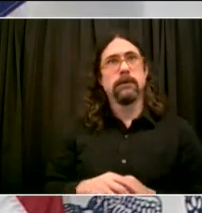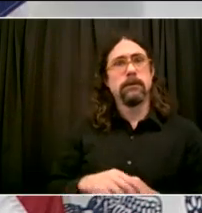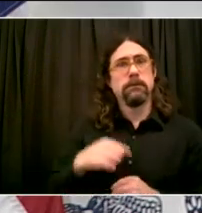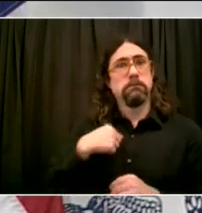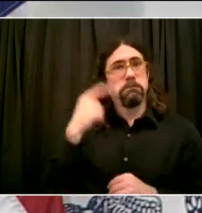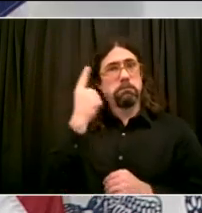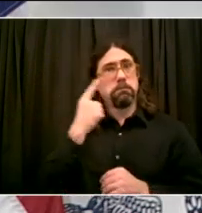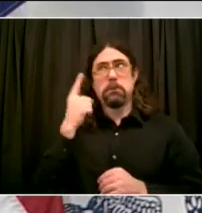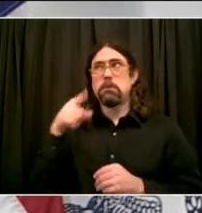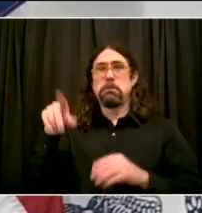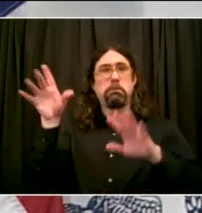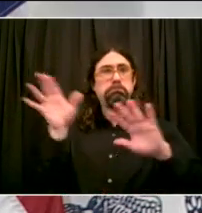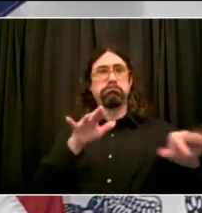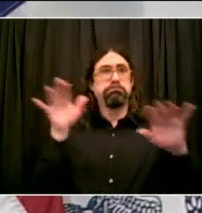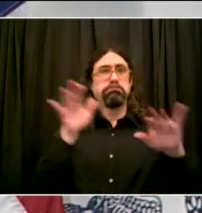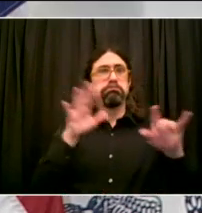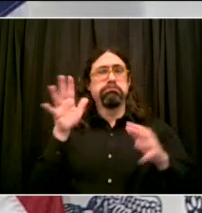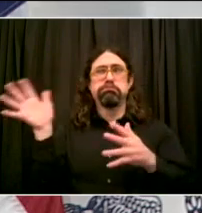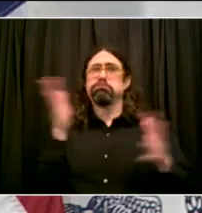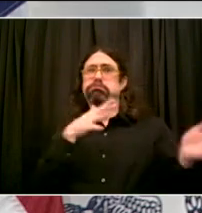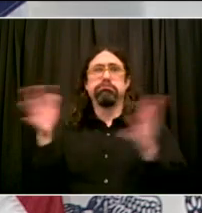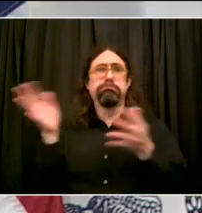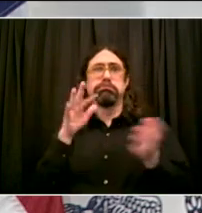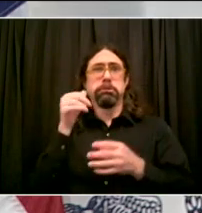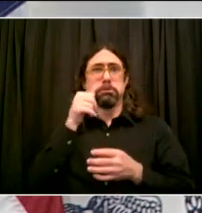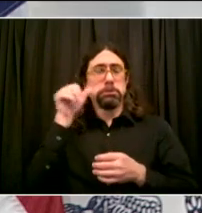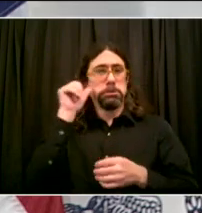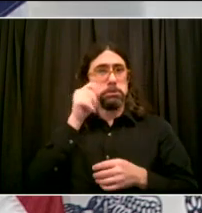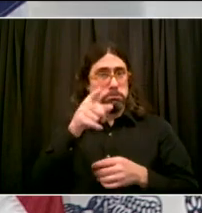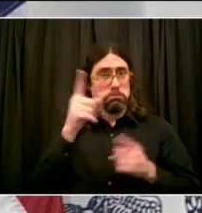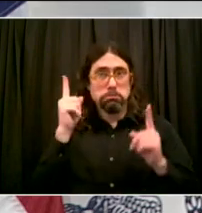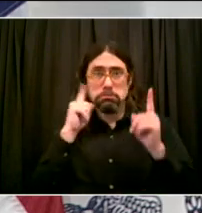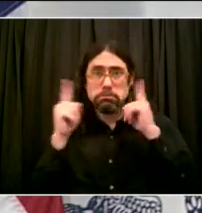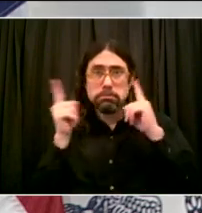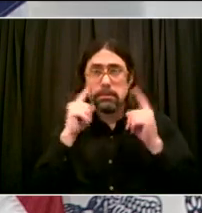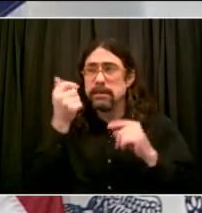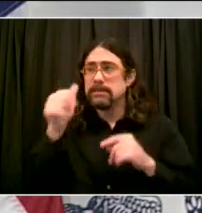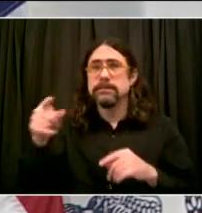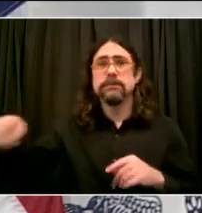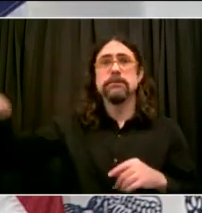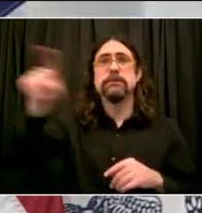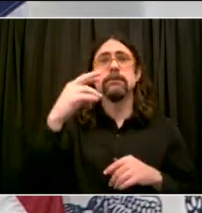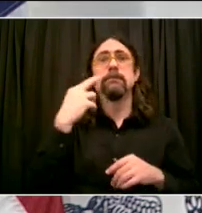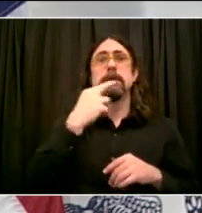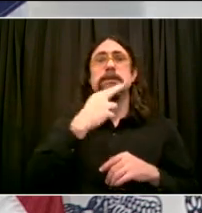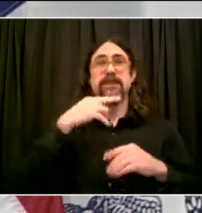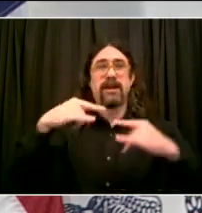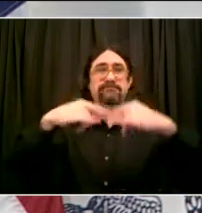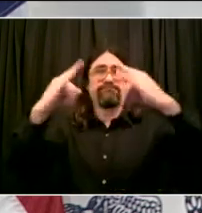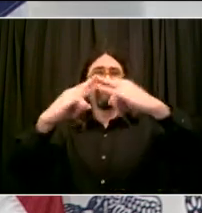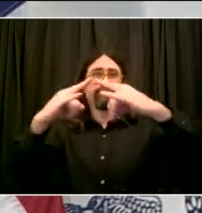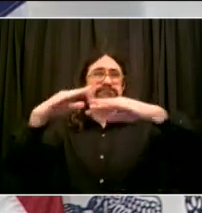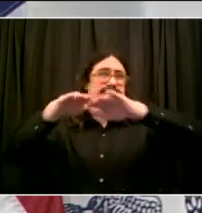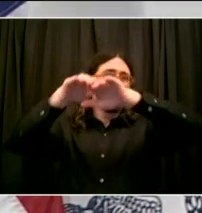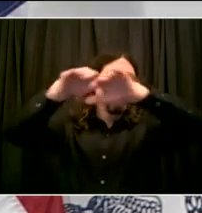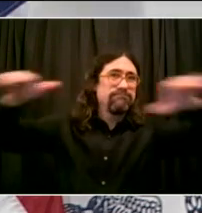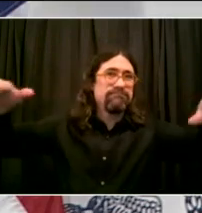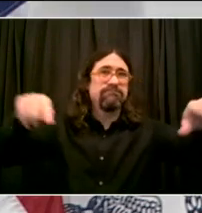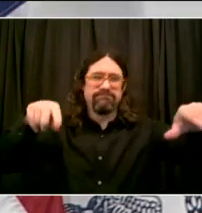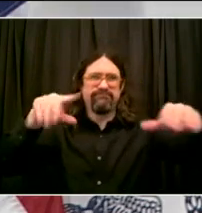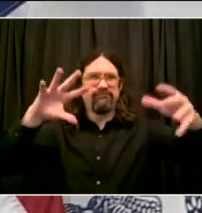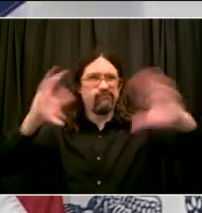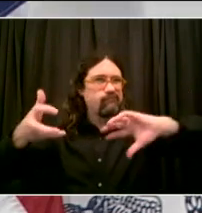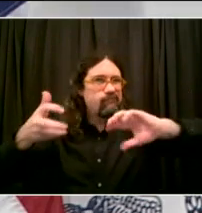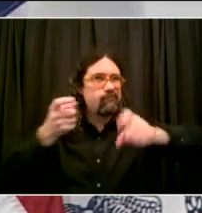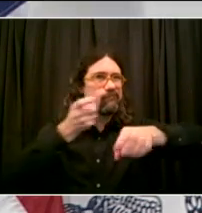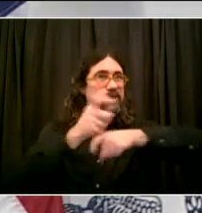then see if either Commissioner Criswell or Commissioner Grayson want to add. That's something absolutely that not just DOT, but everyone's